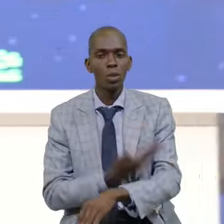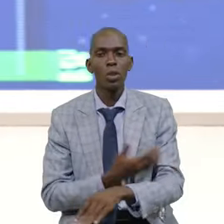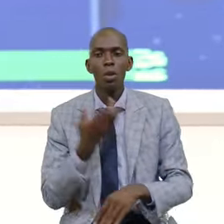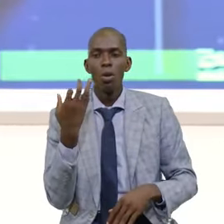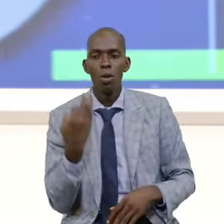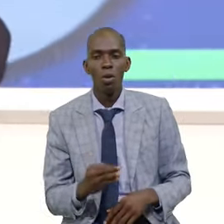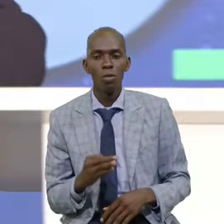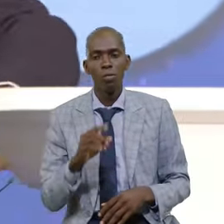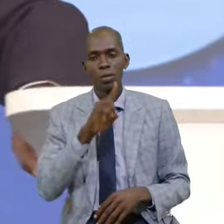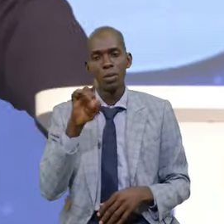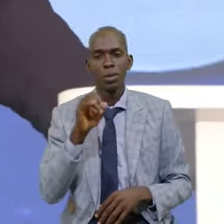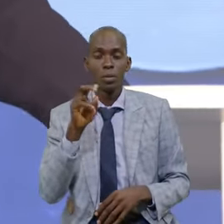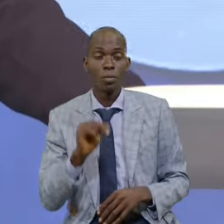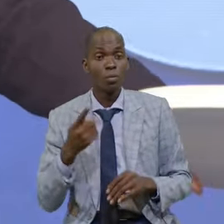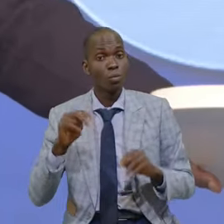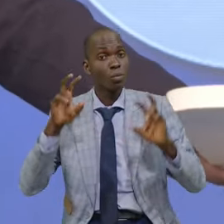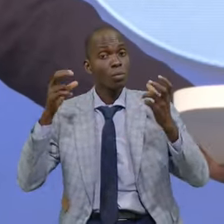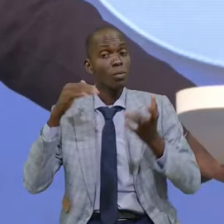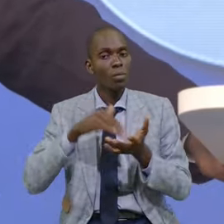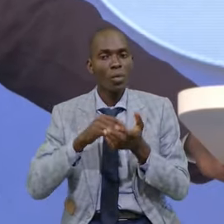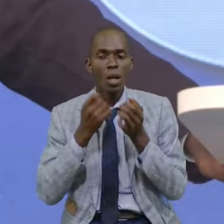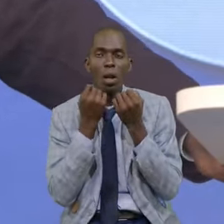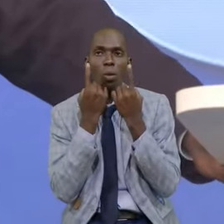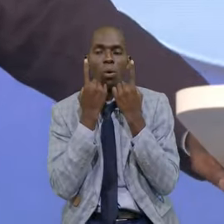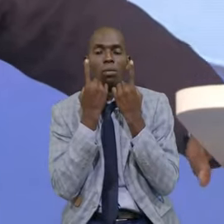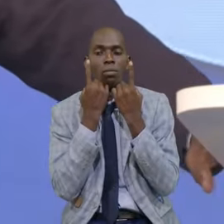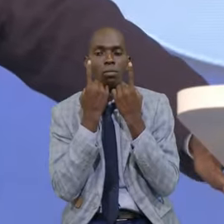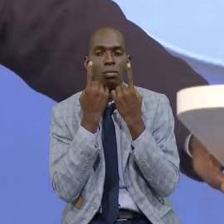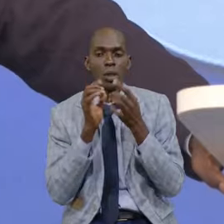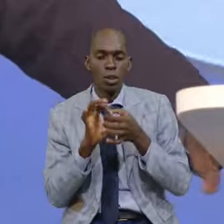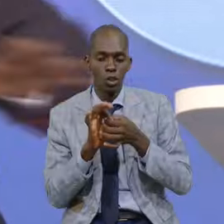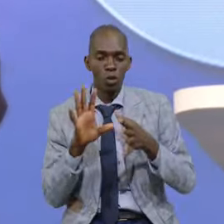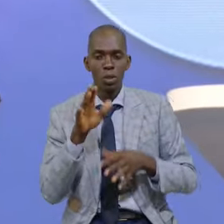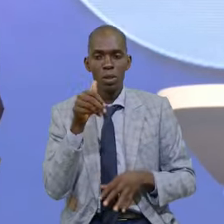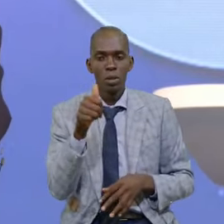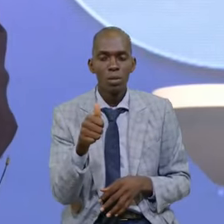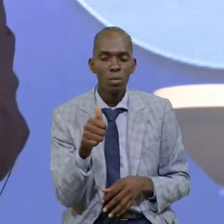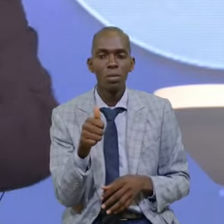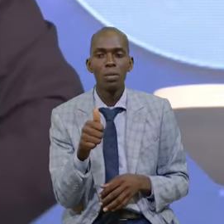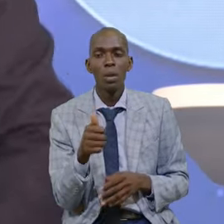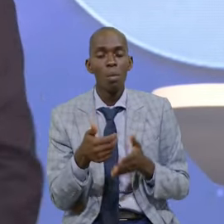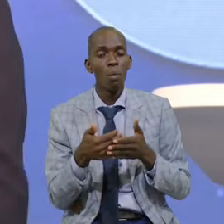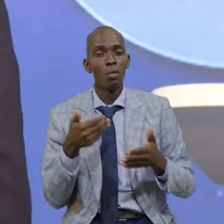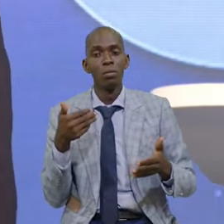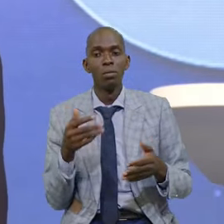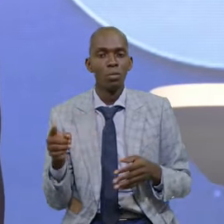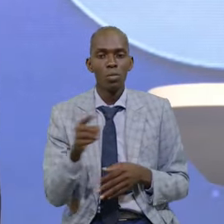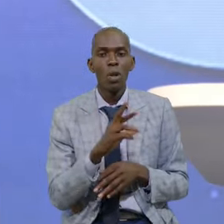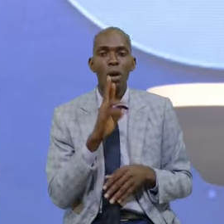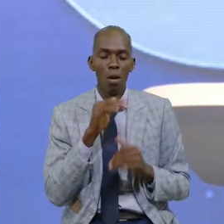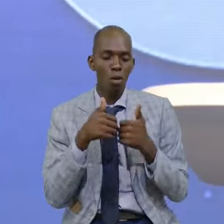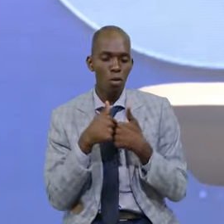The message once again, awake. Loose thyself, lest you are